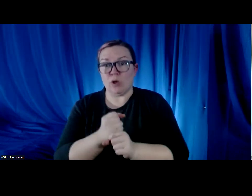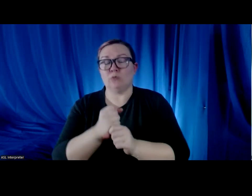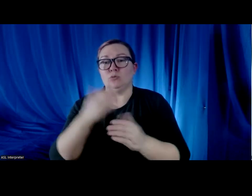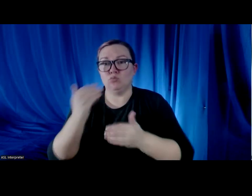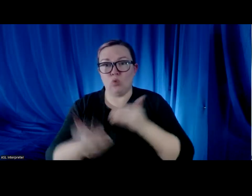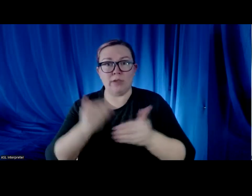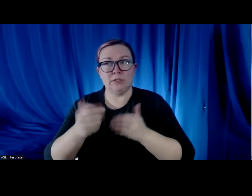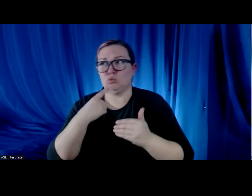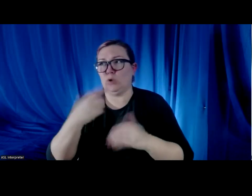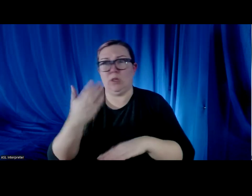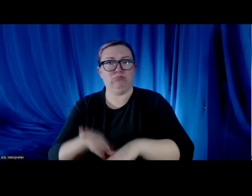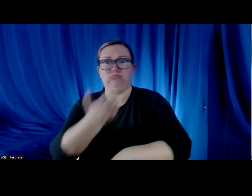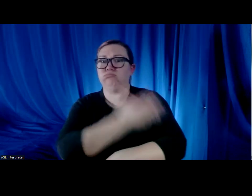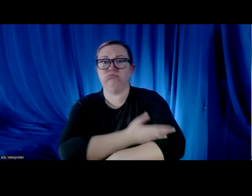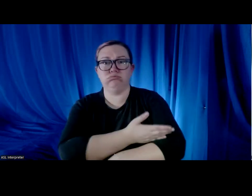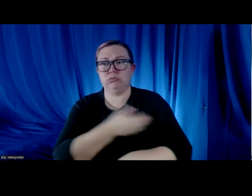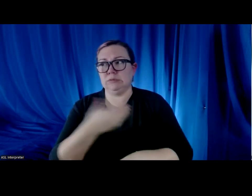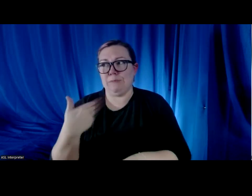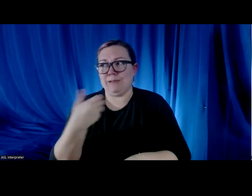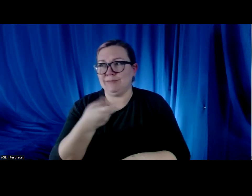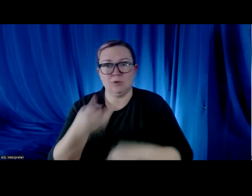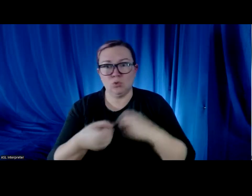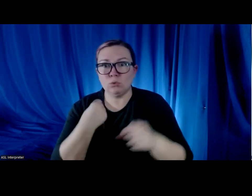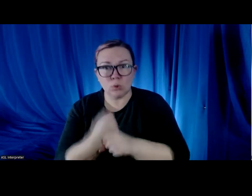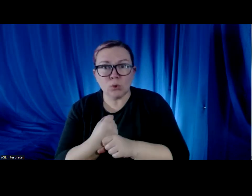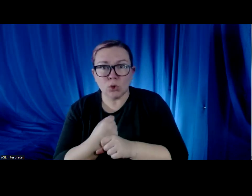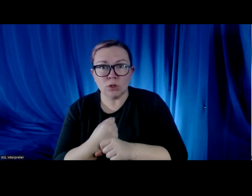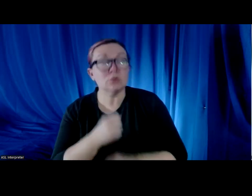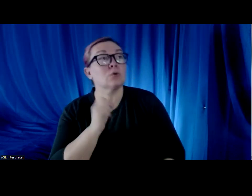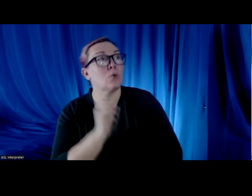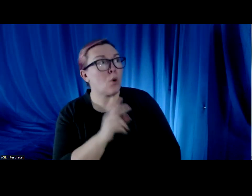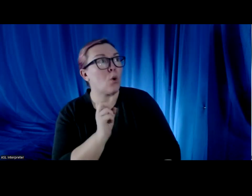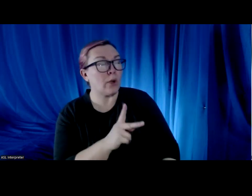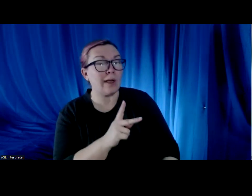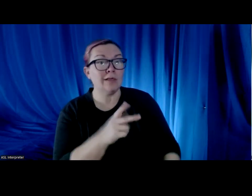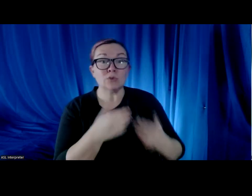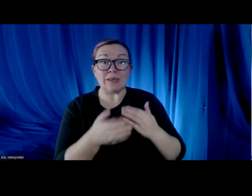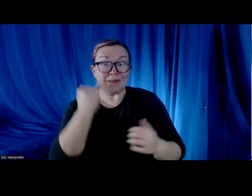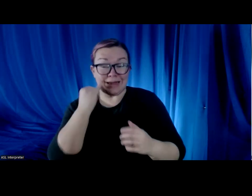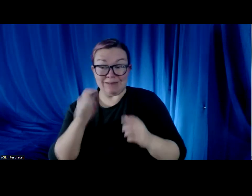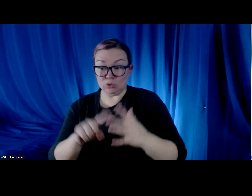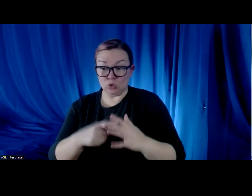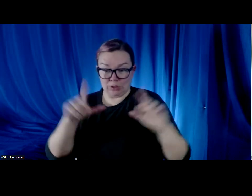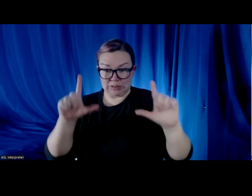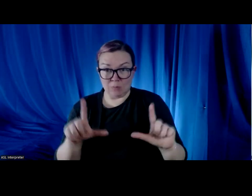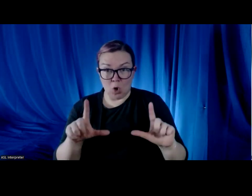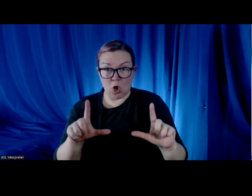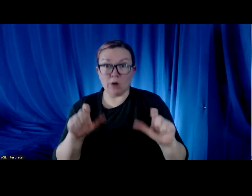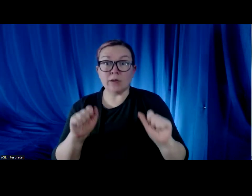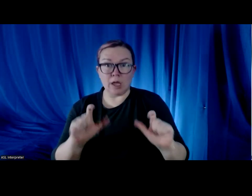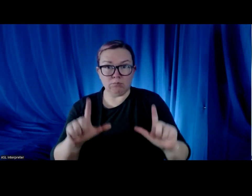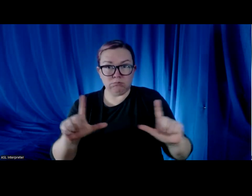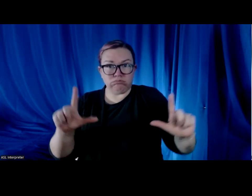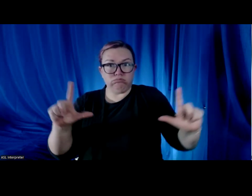way in just the past few years, Okay, that even a very small scale work can be extrapolated to this